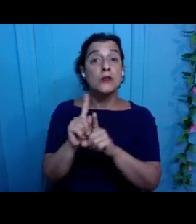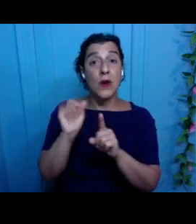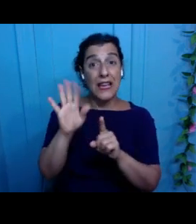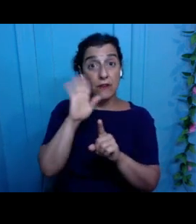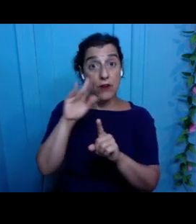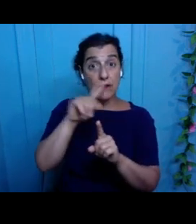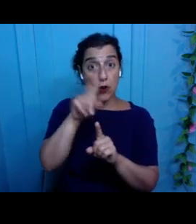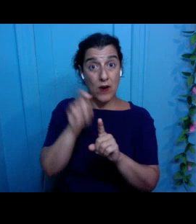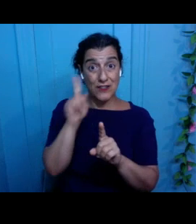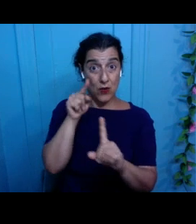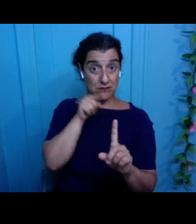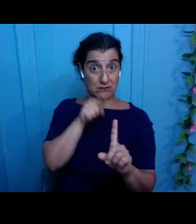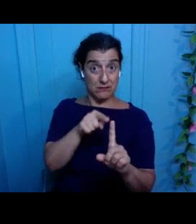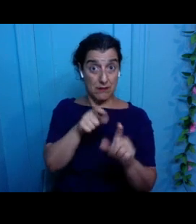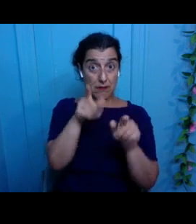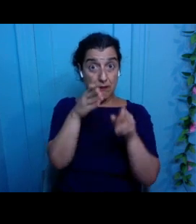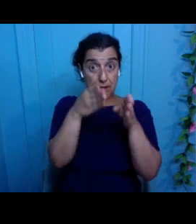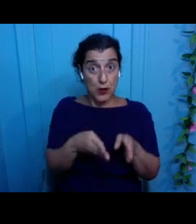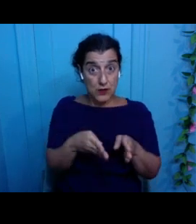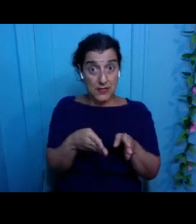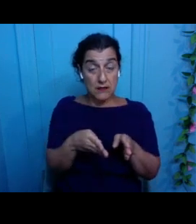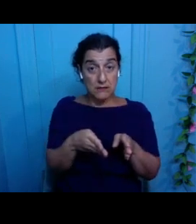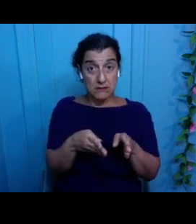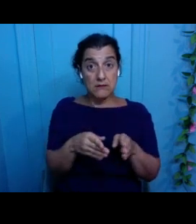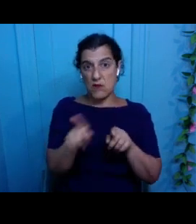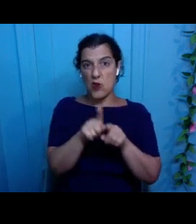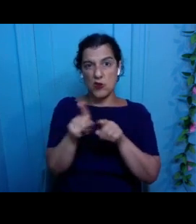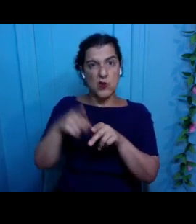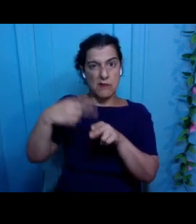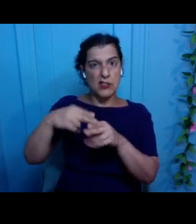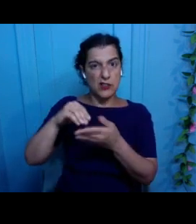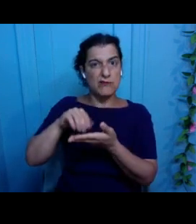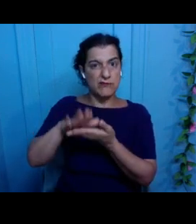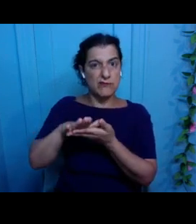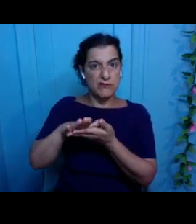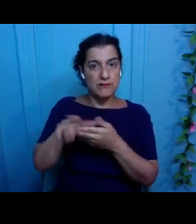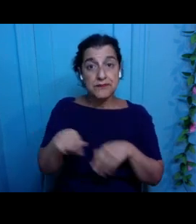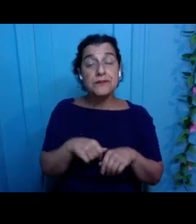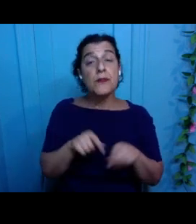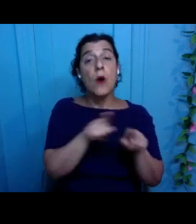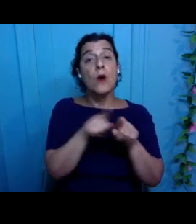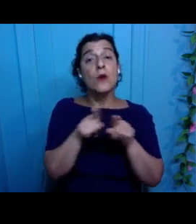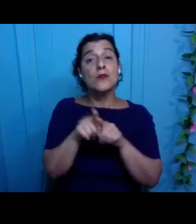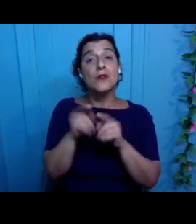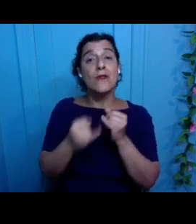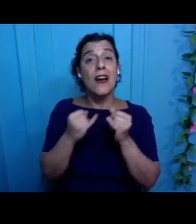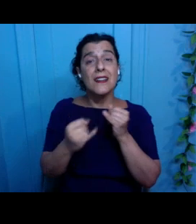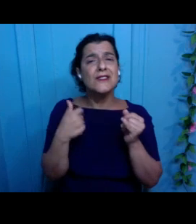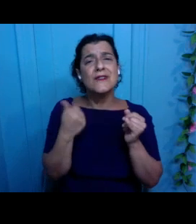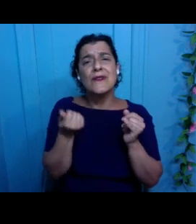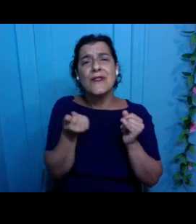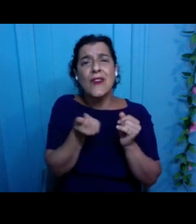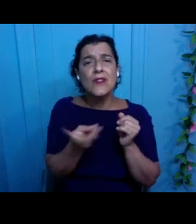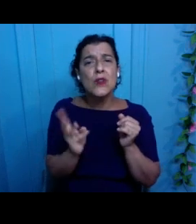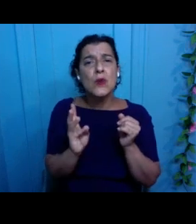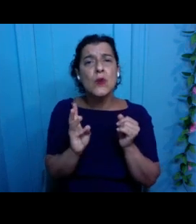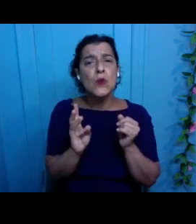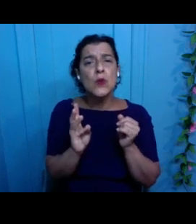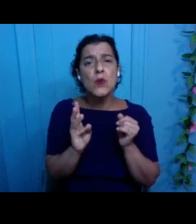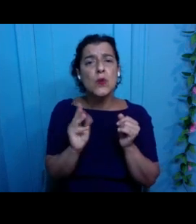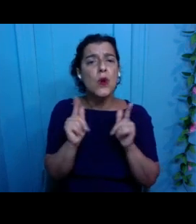panelist, please mention that in your question. Finally, we have just a few